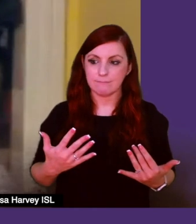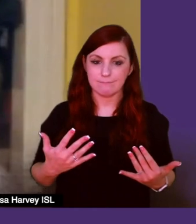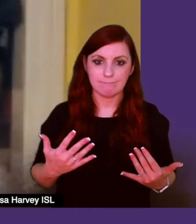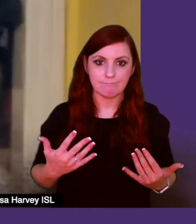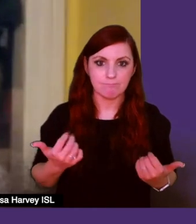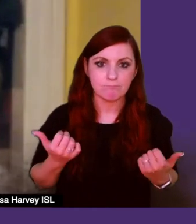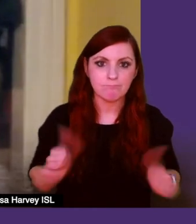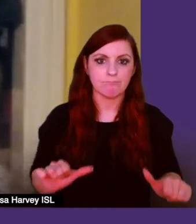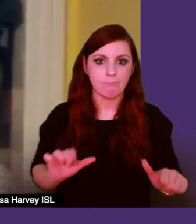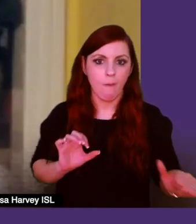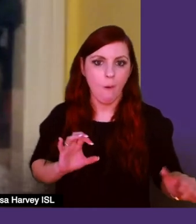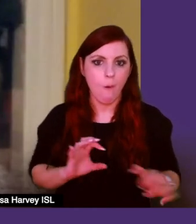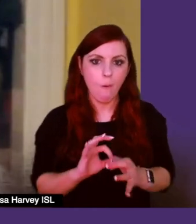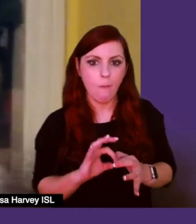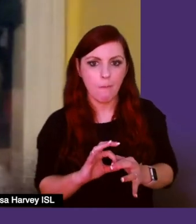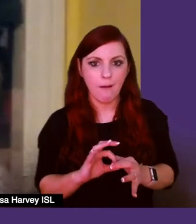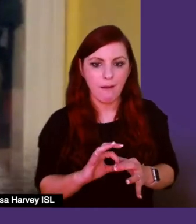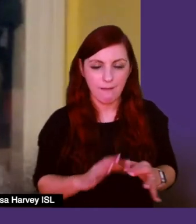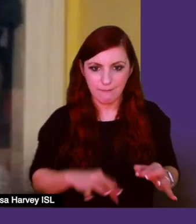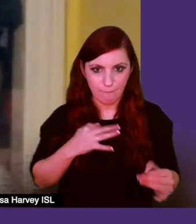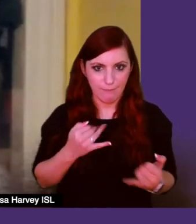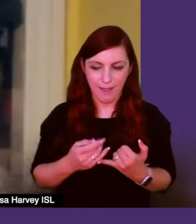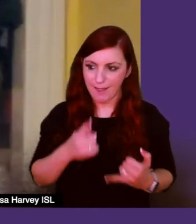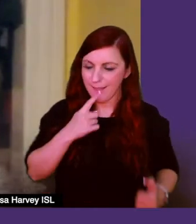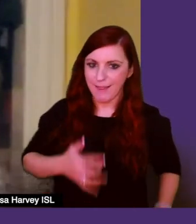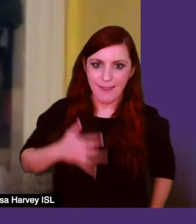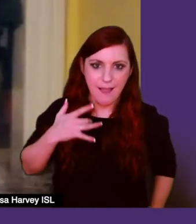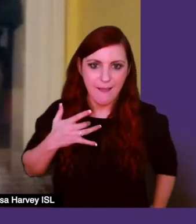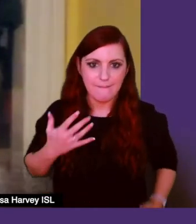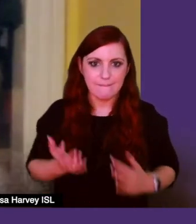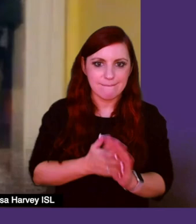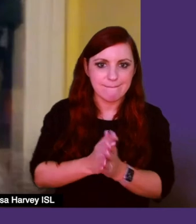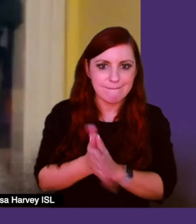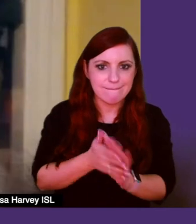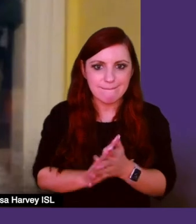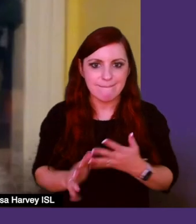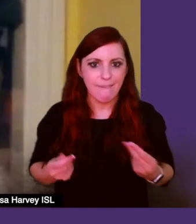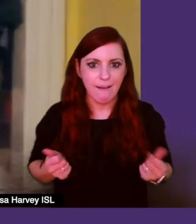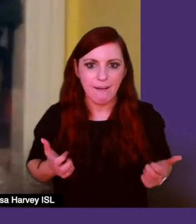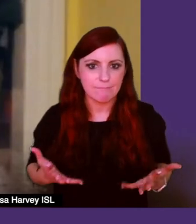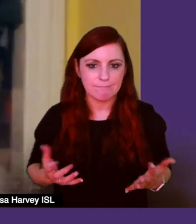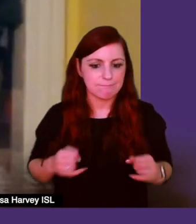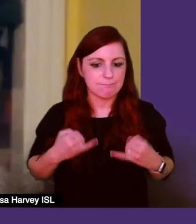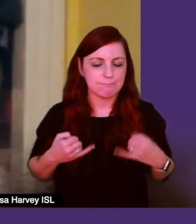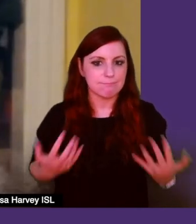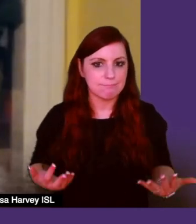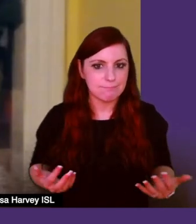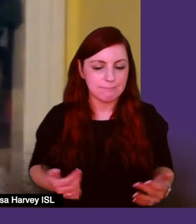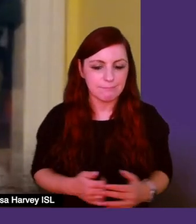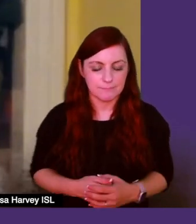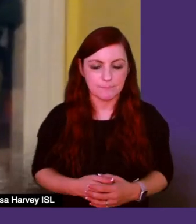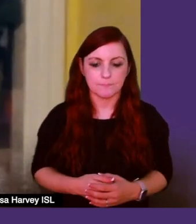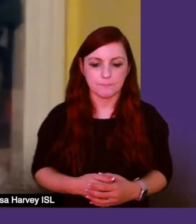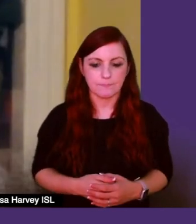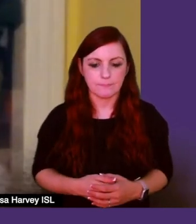home there. I was so alive. So that